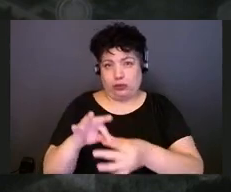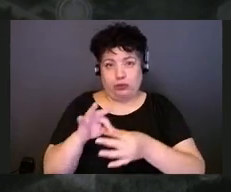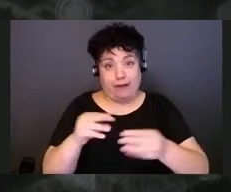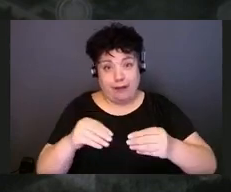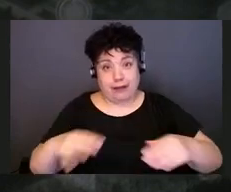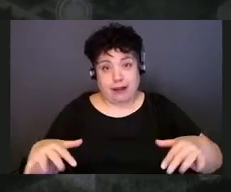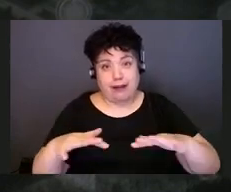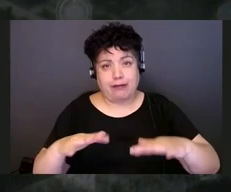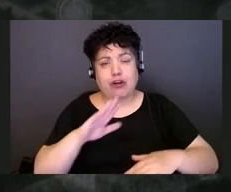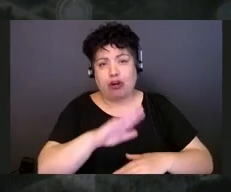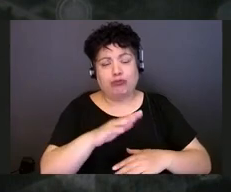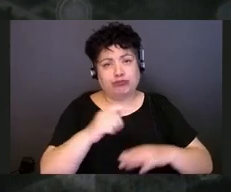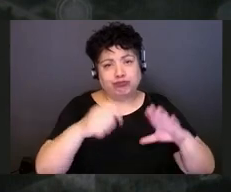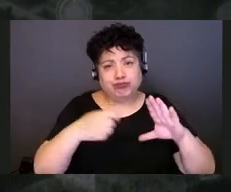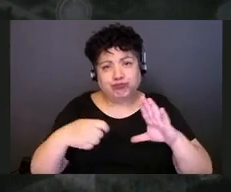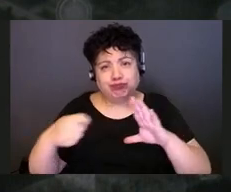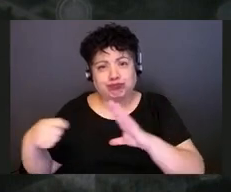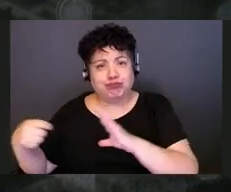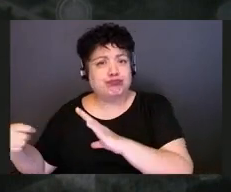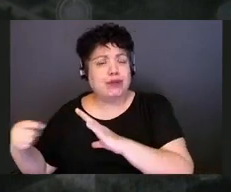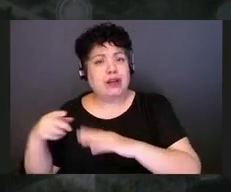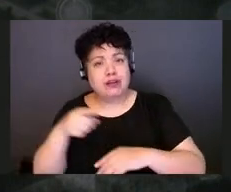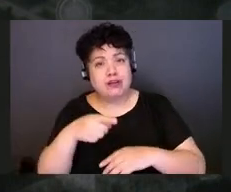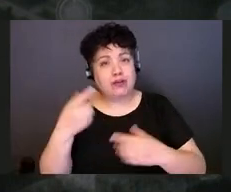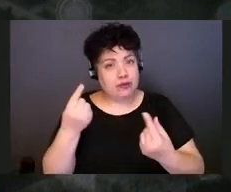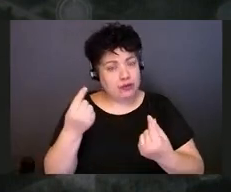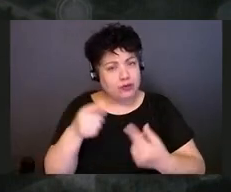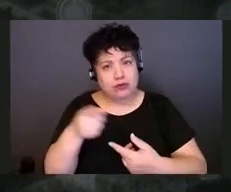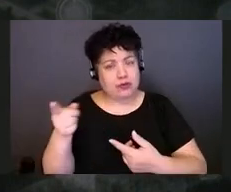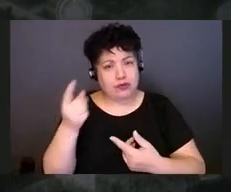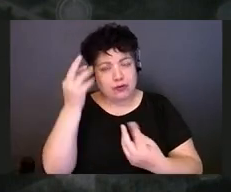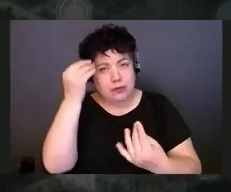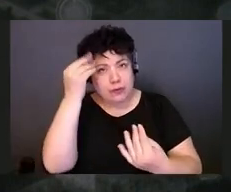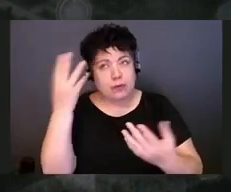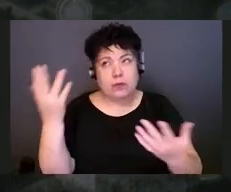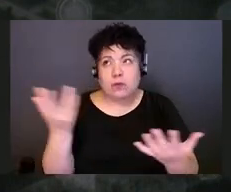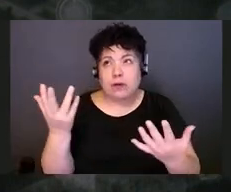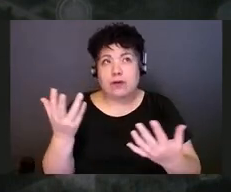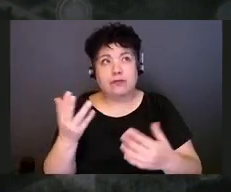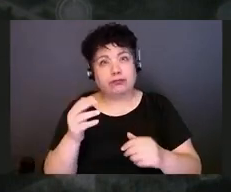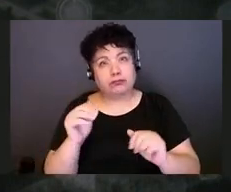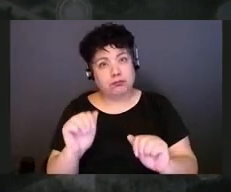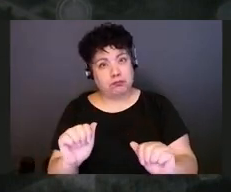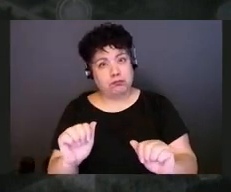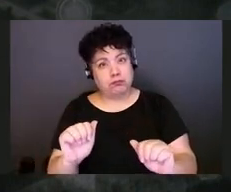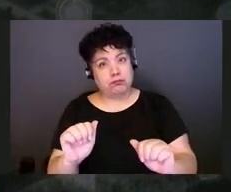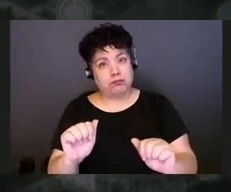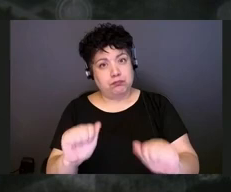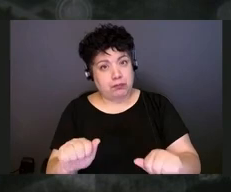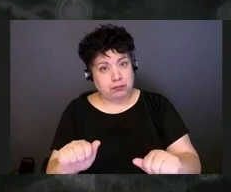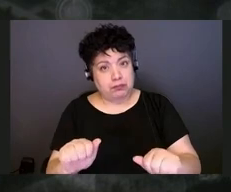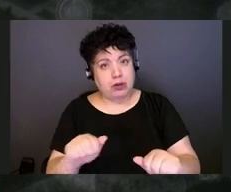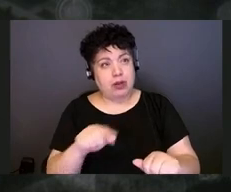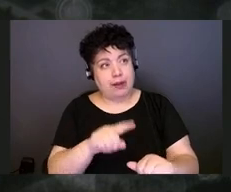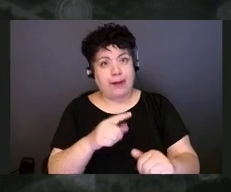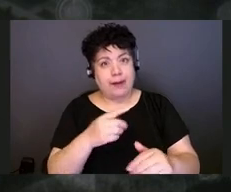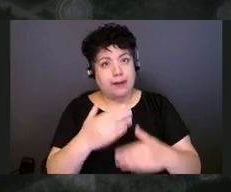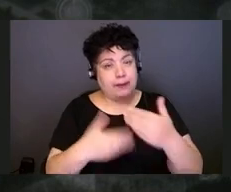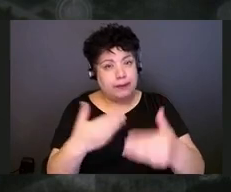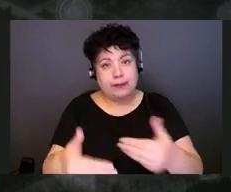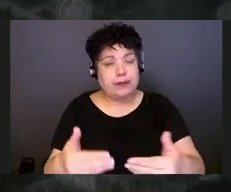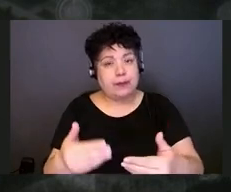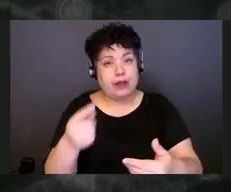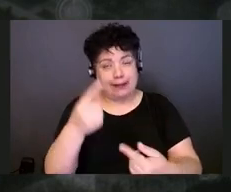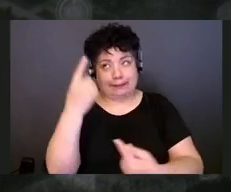work, encouraging us to consider the possibilities that emerge when we consider the climate